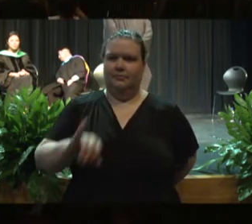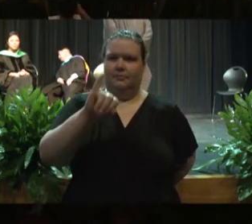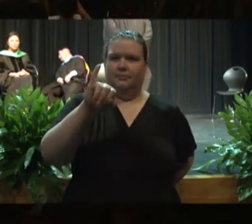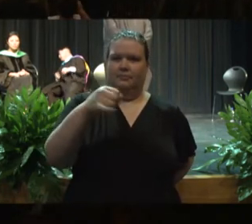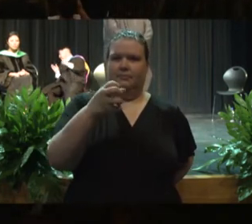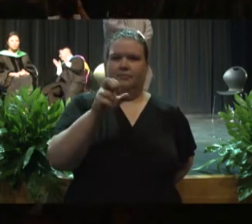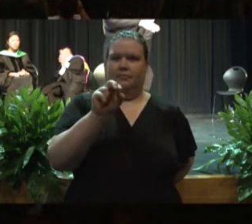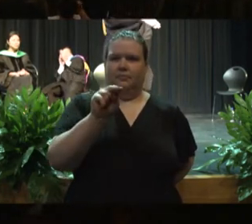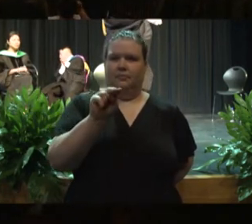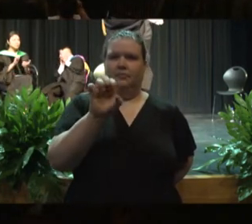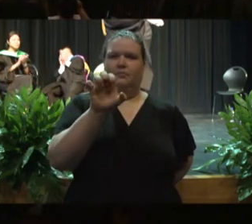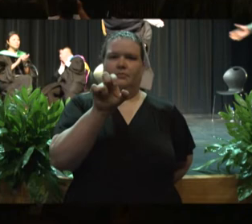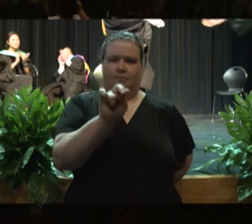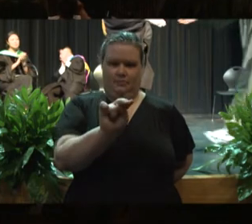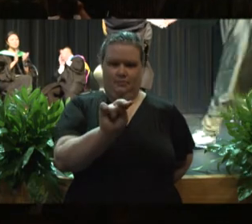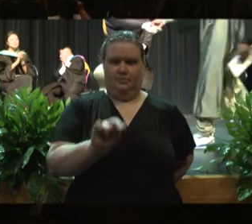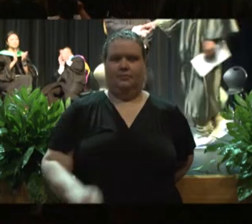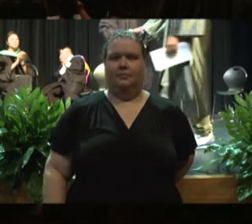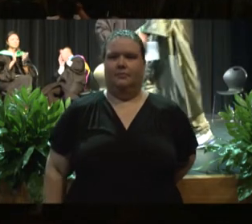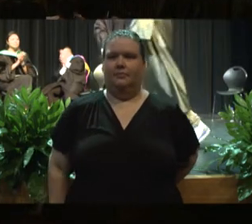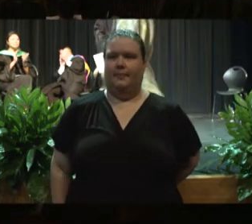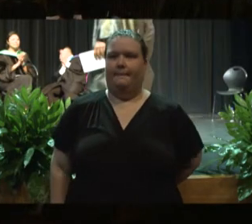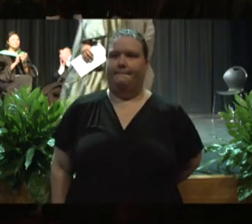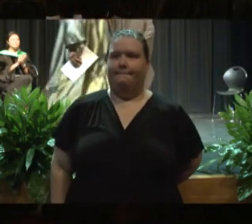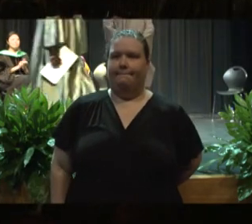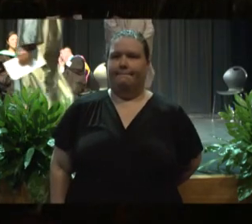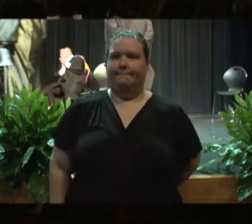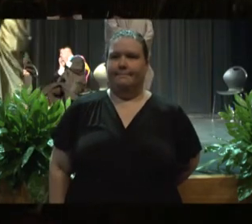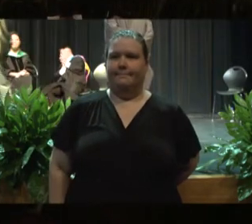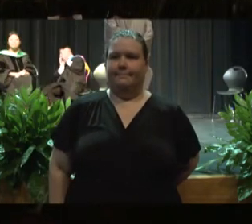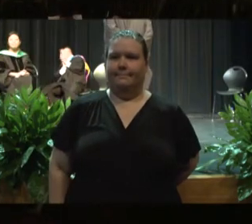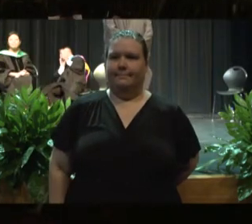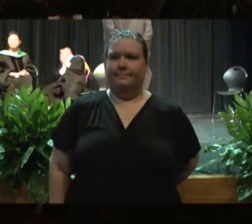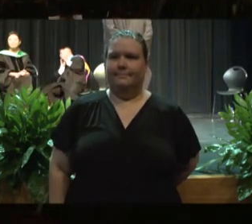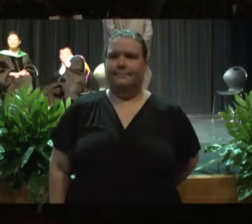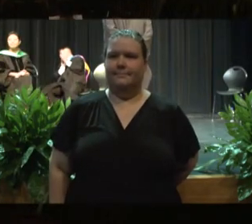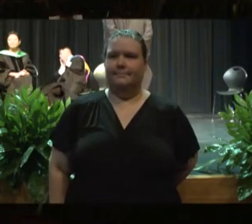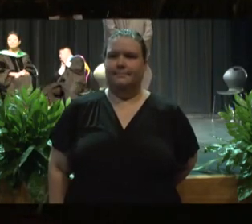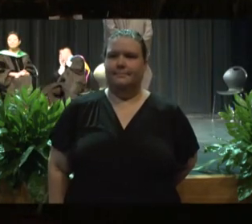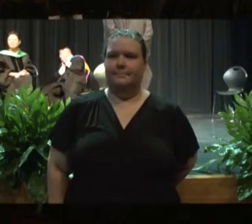Trezavion Stefan Steve Johnson Evans.